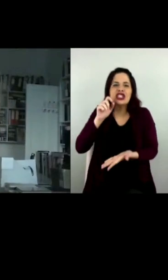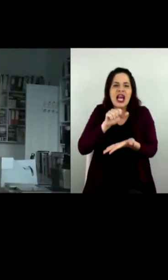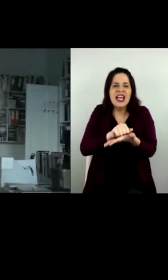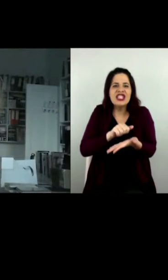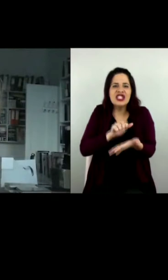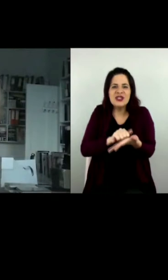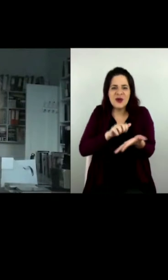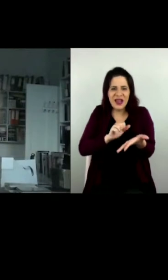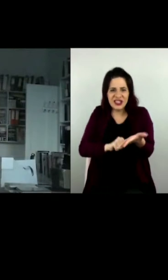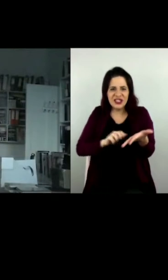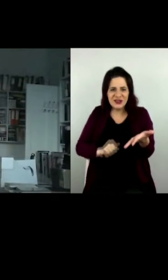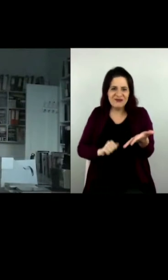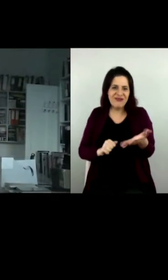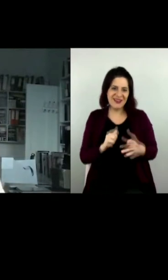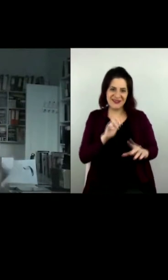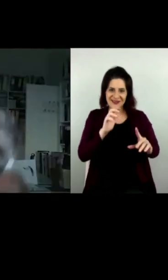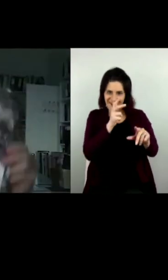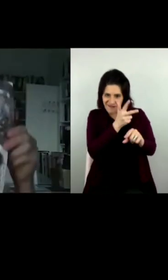film, about